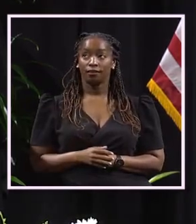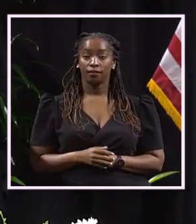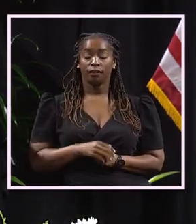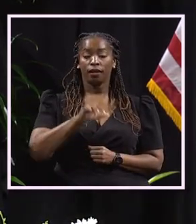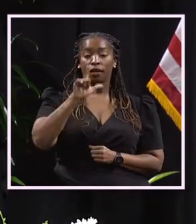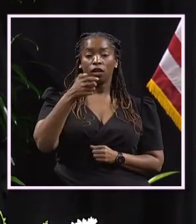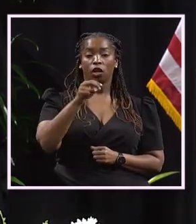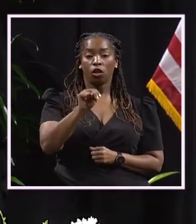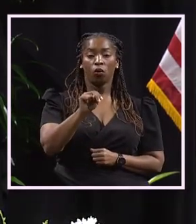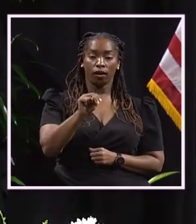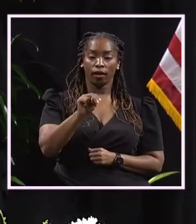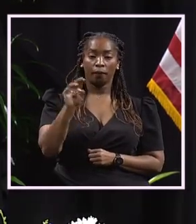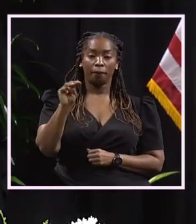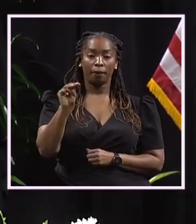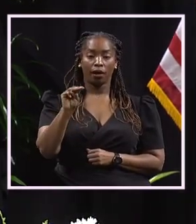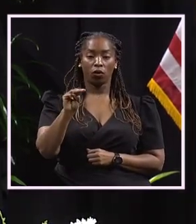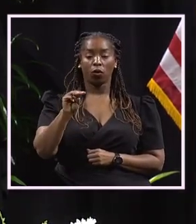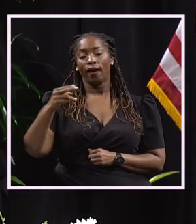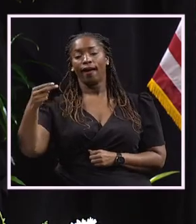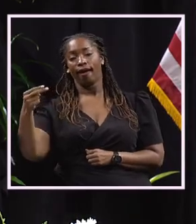Logan Michael Heck, cum laude.